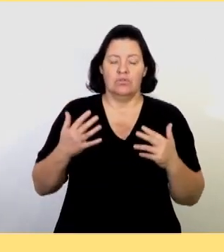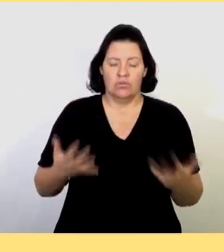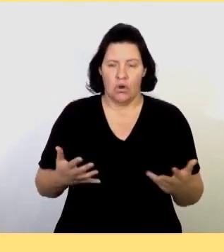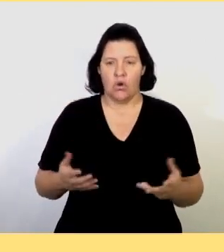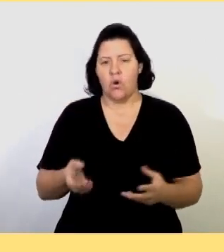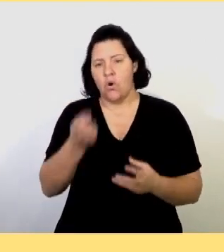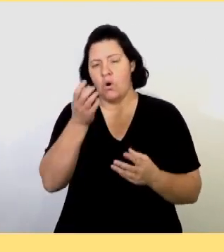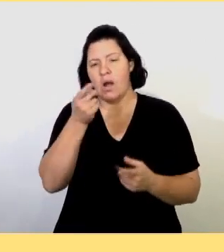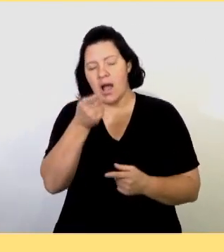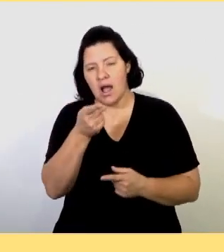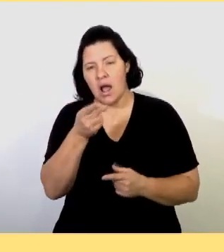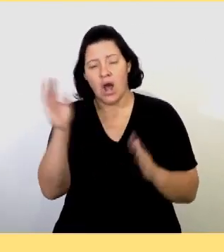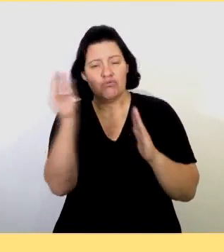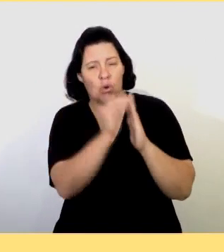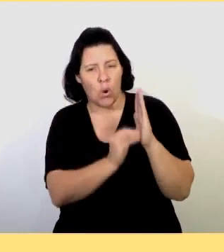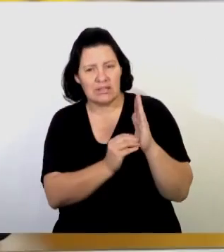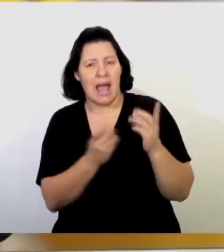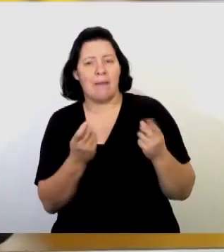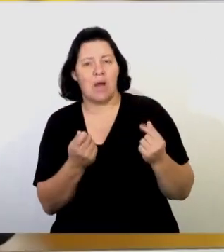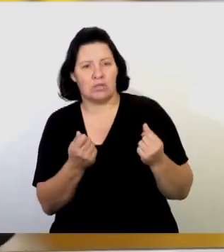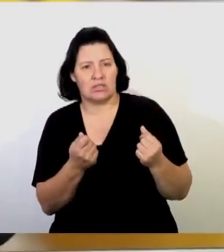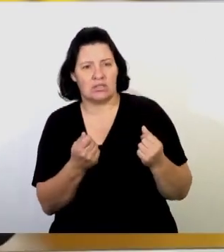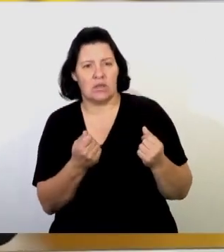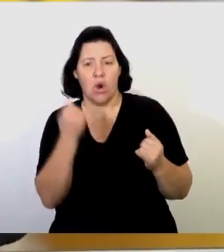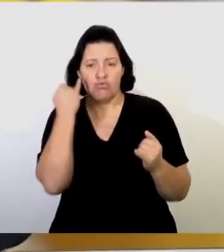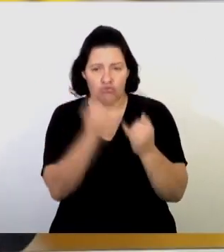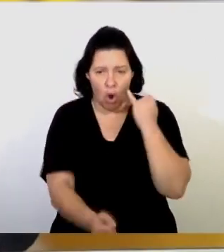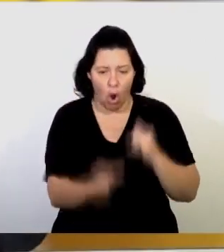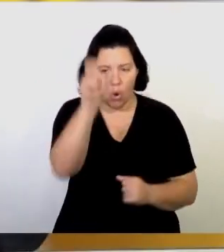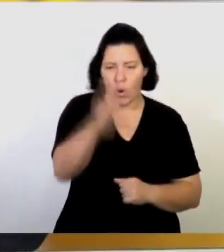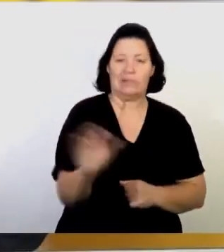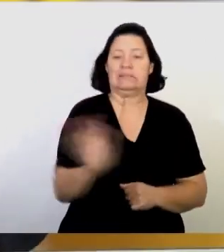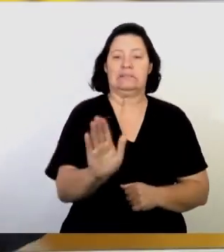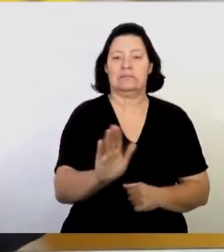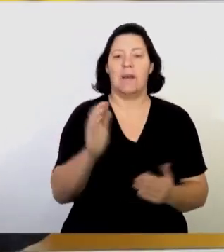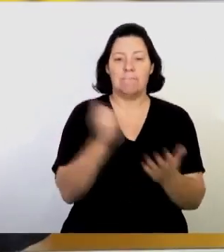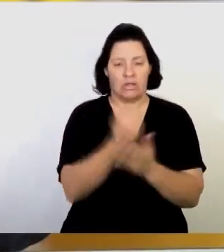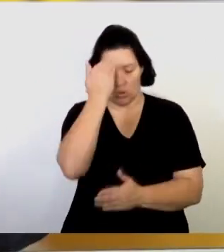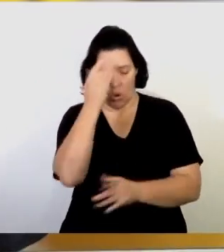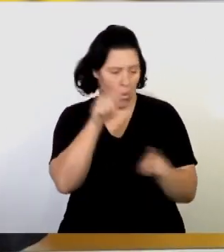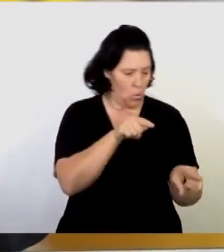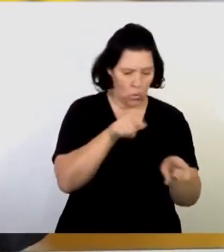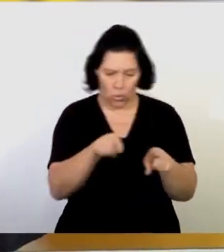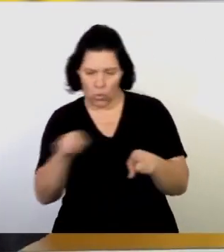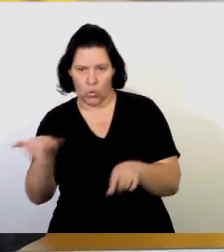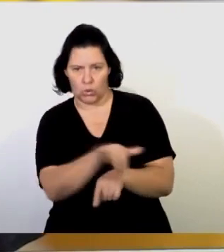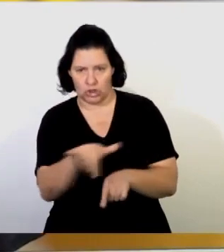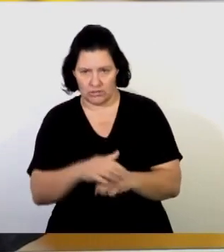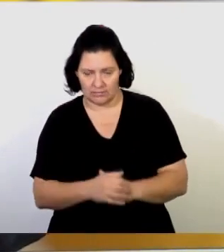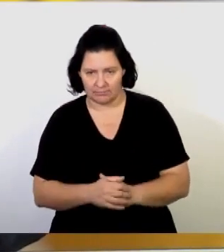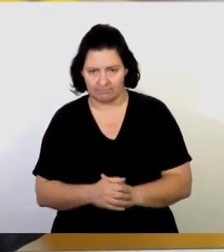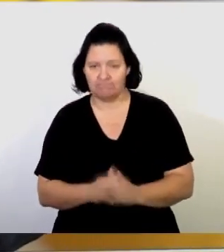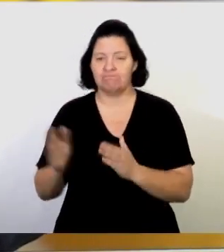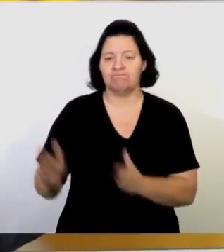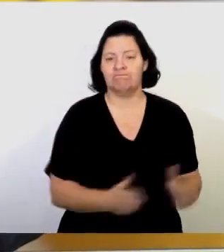it is very important that you don't record amounts in the wrong columns. You need to know which columns. Let's do